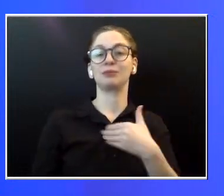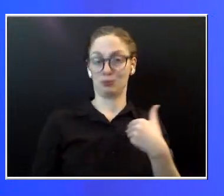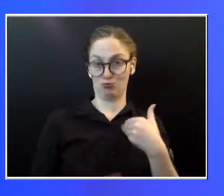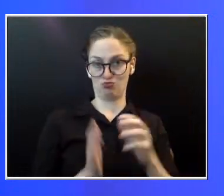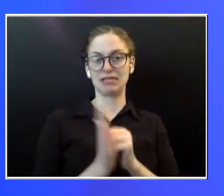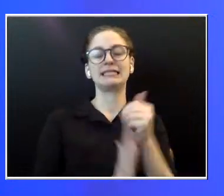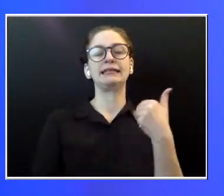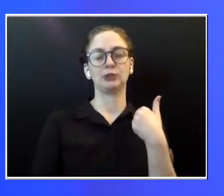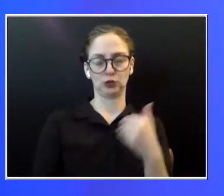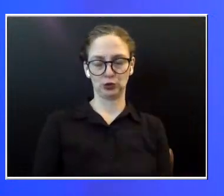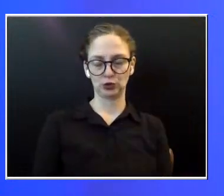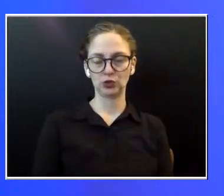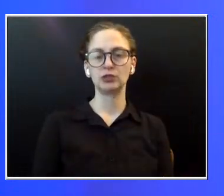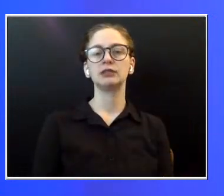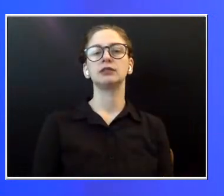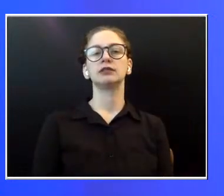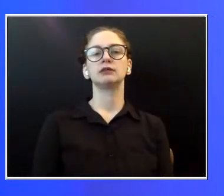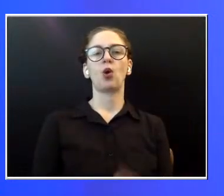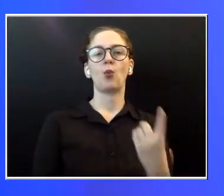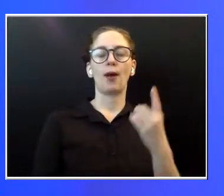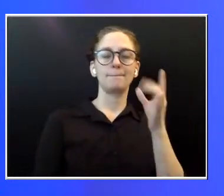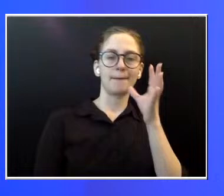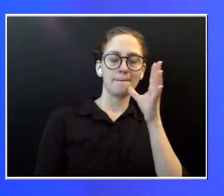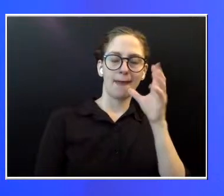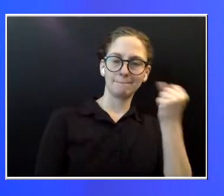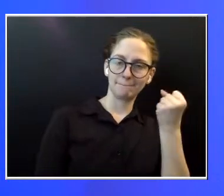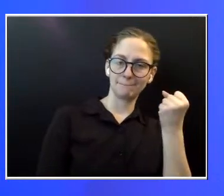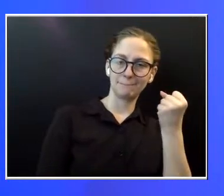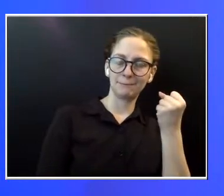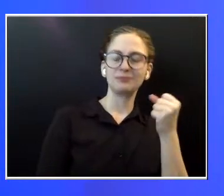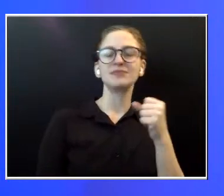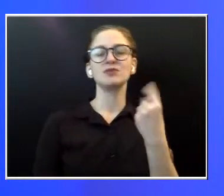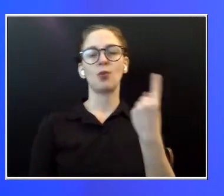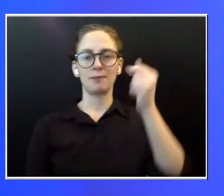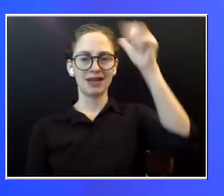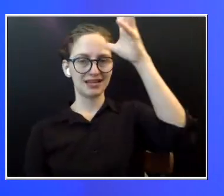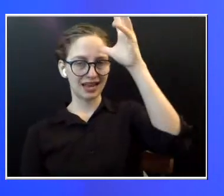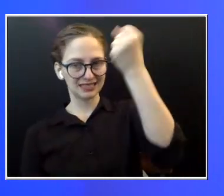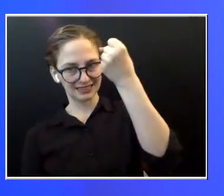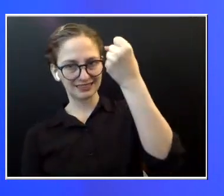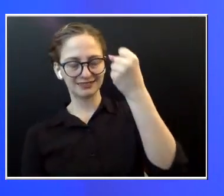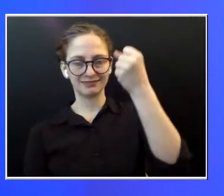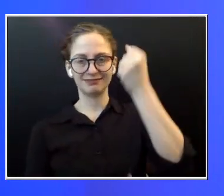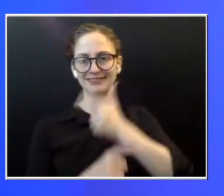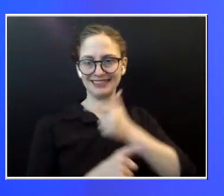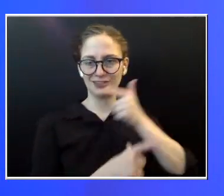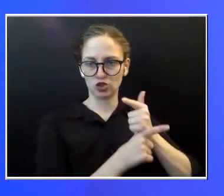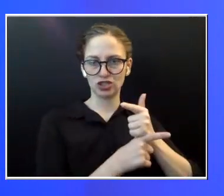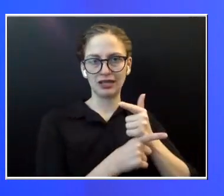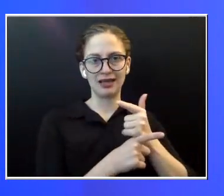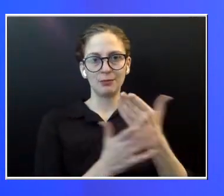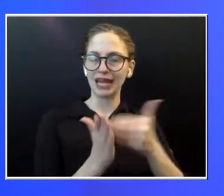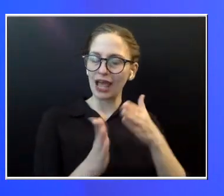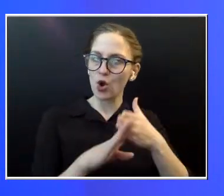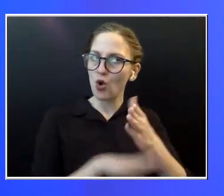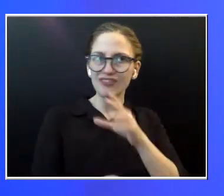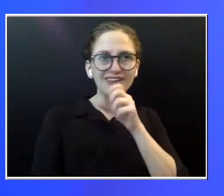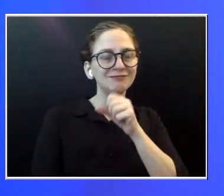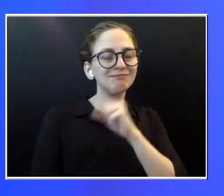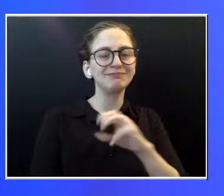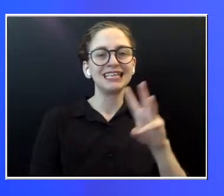one was my mom's sister, one was my dad's sister. But again, they were over 65, and I didn't think anything of it.